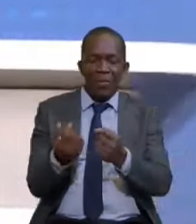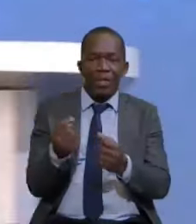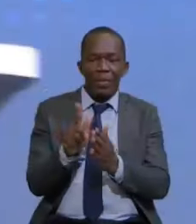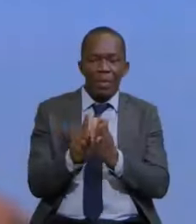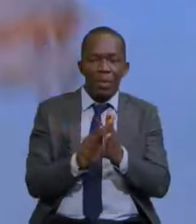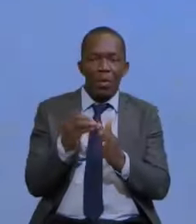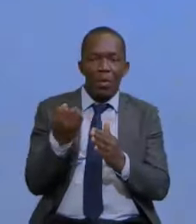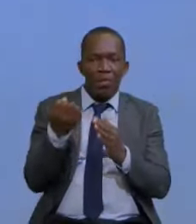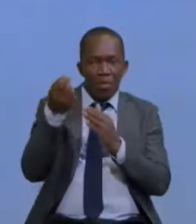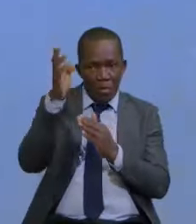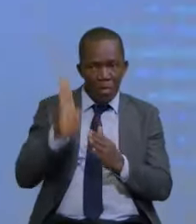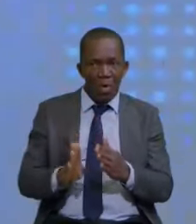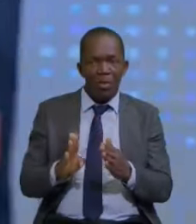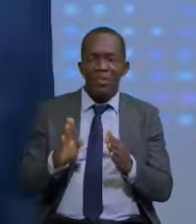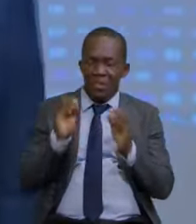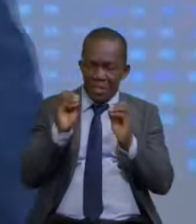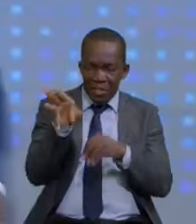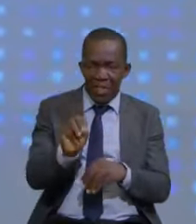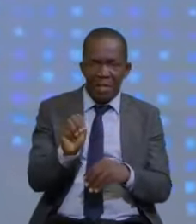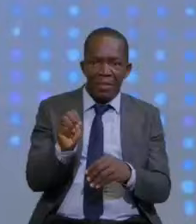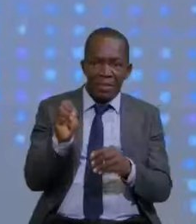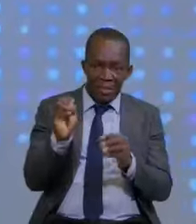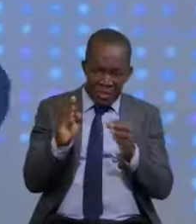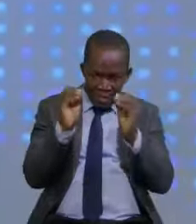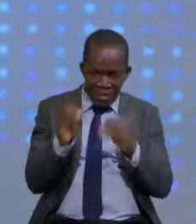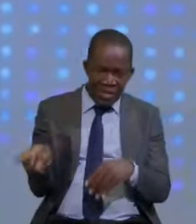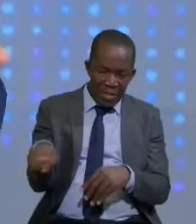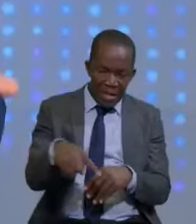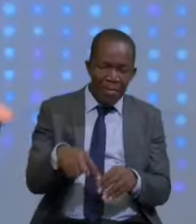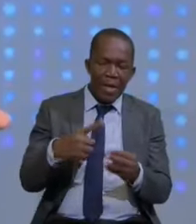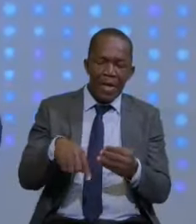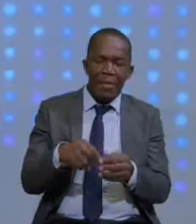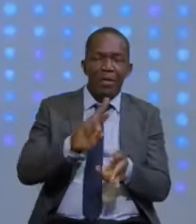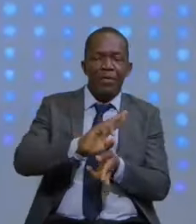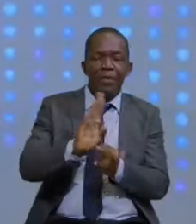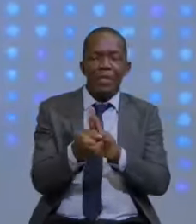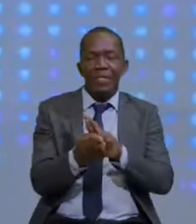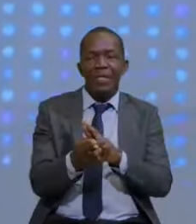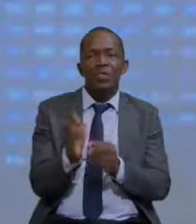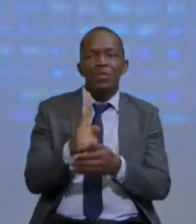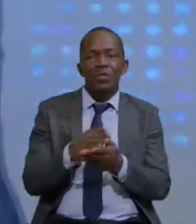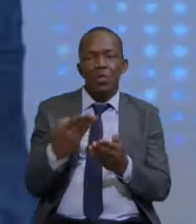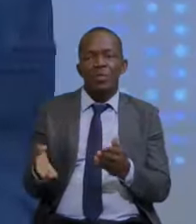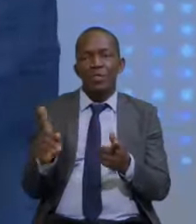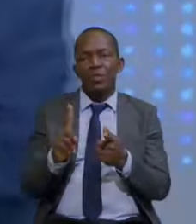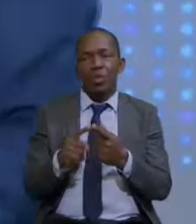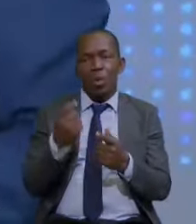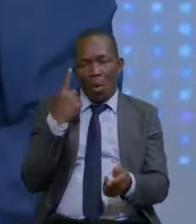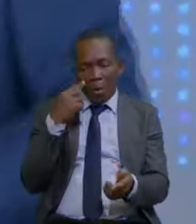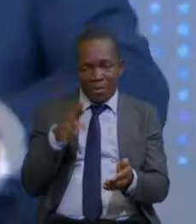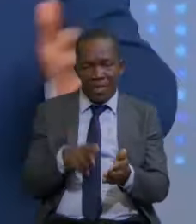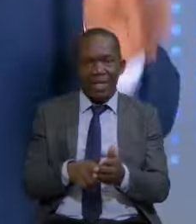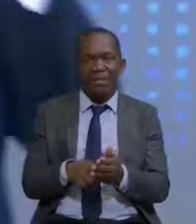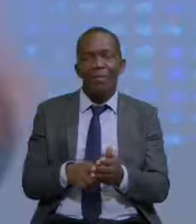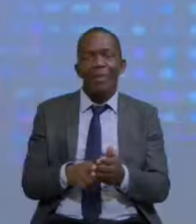repentance, something to observe. What, when the message finishes, there must be something you have learned,